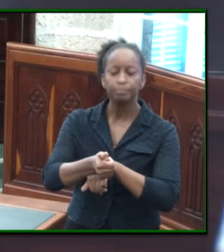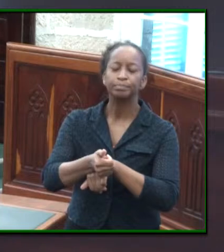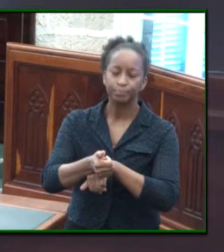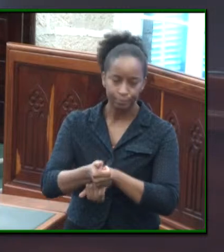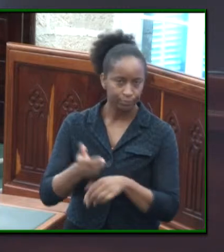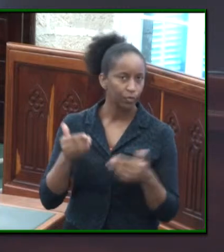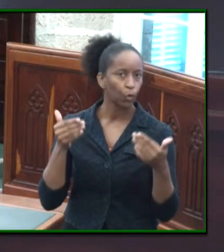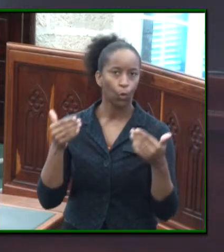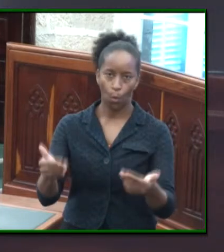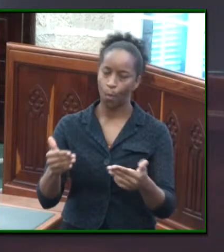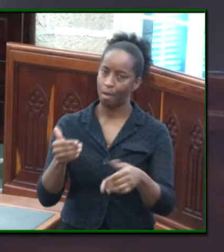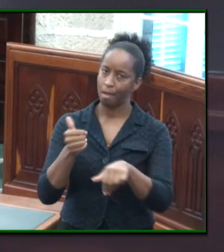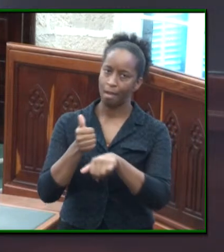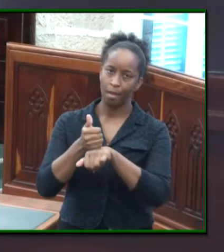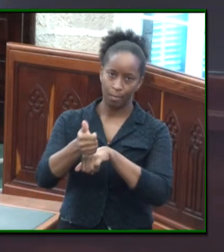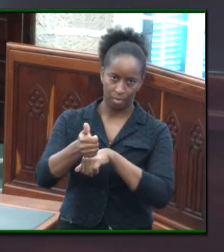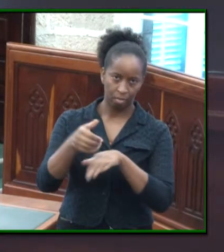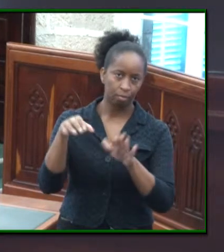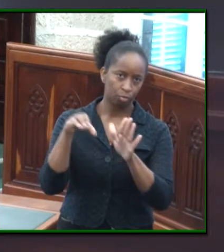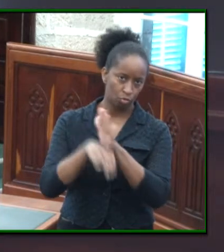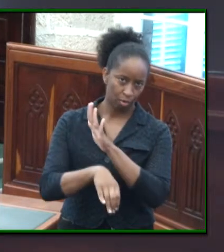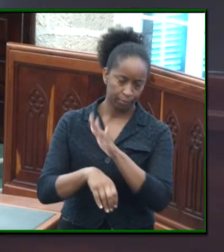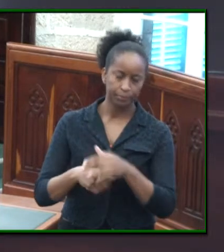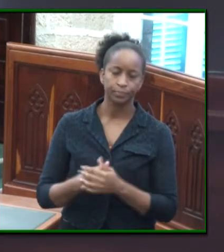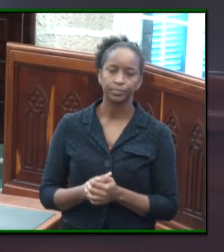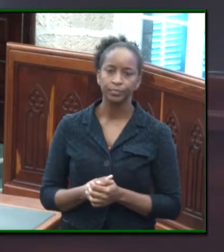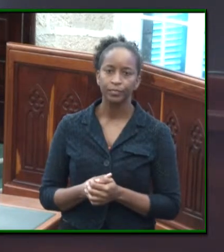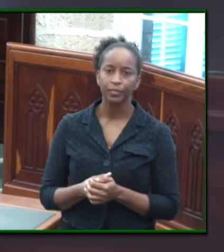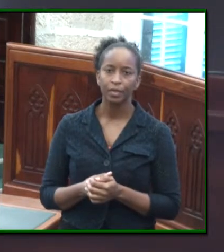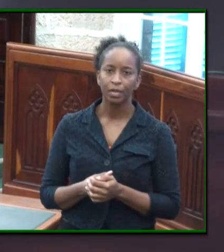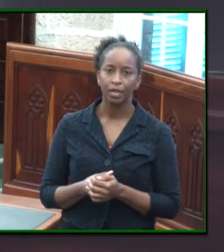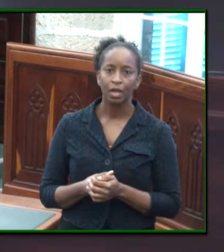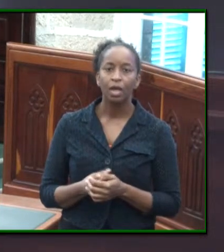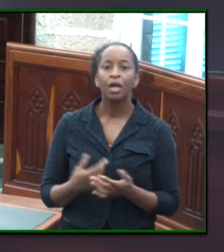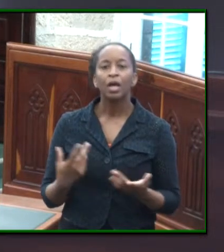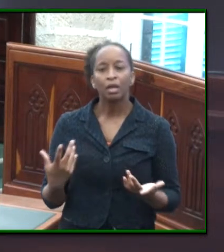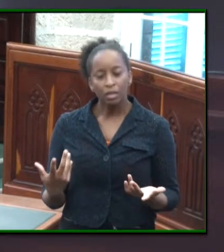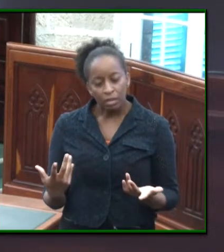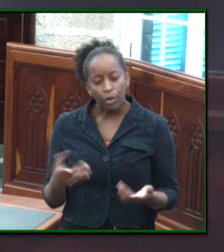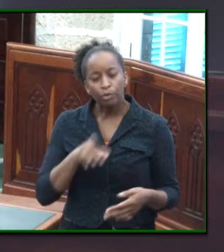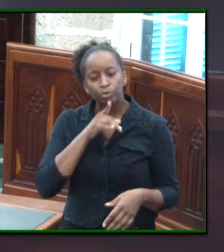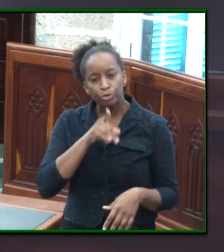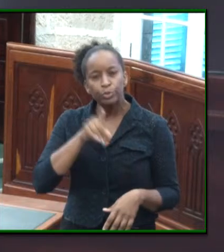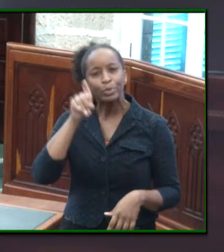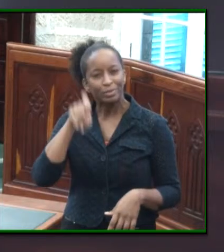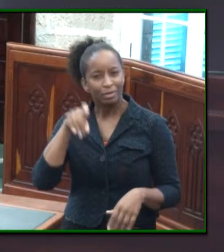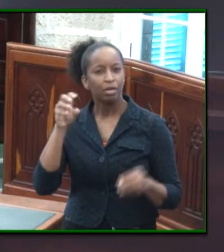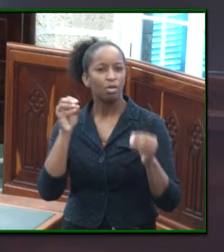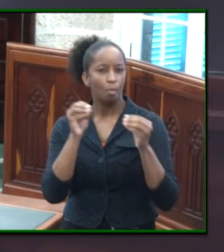collaboration between the farmers and the police. And that is something